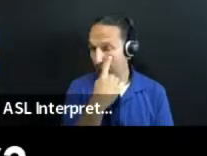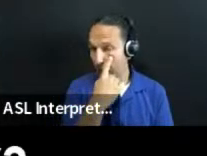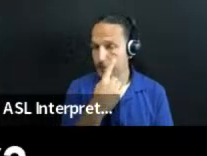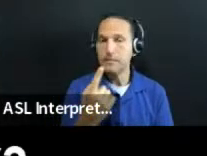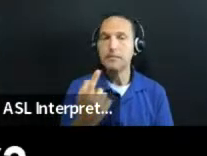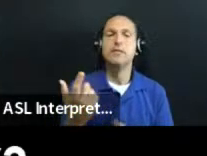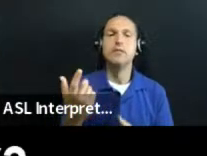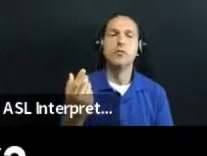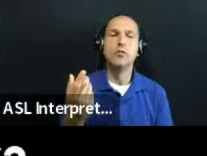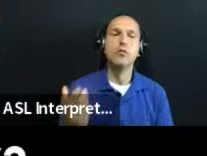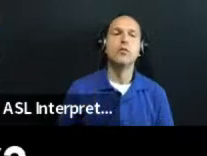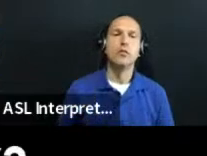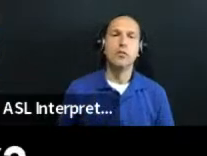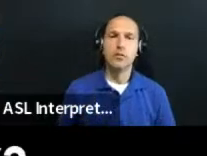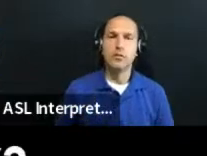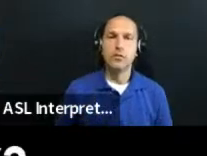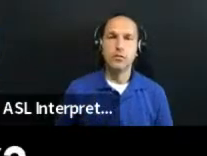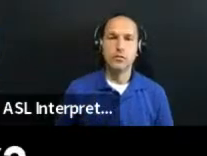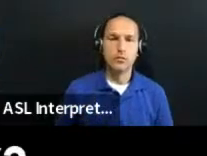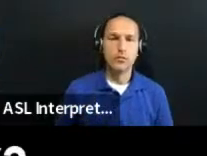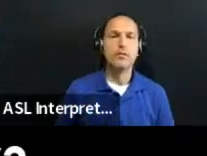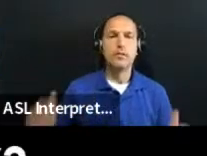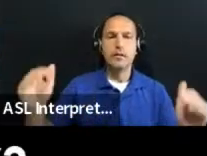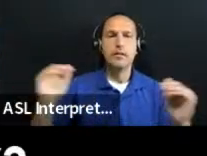So, next slide.